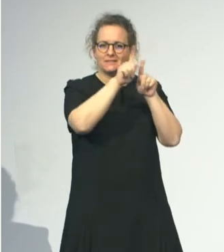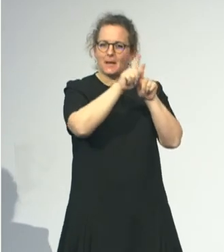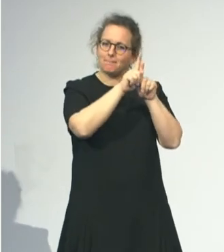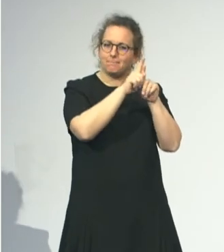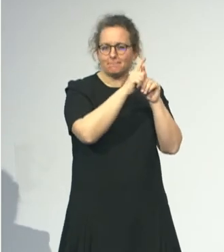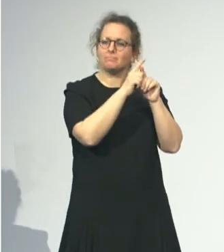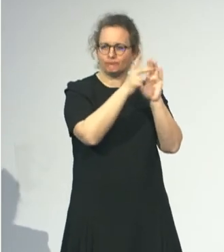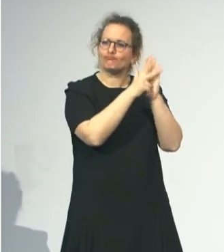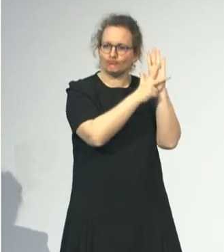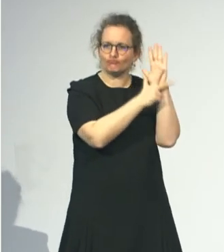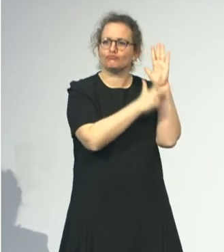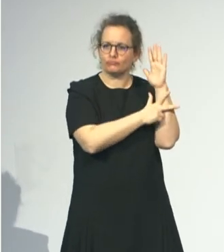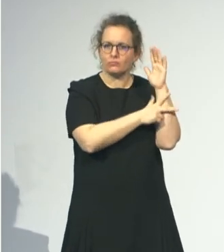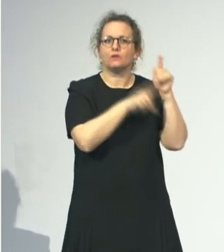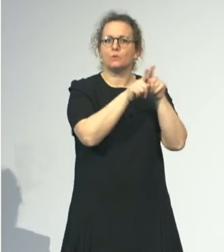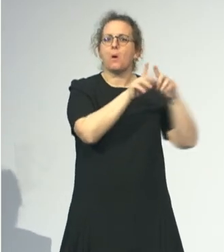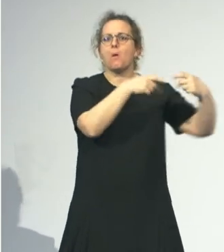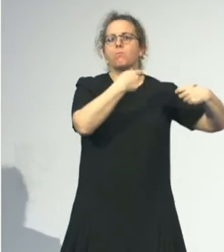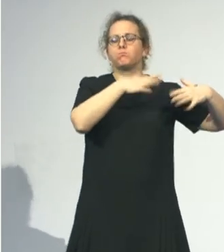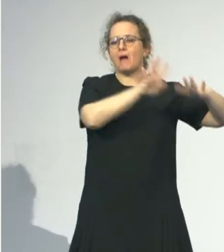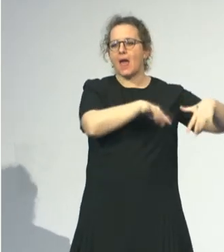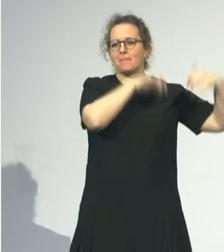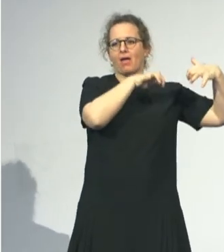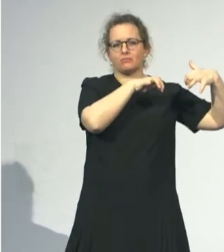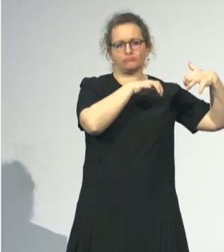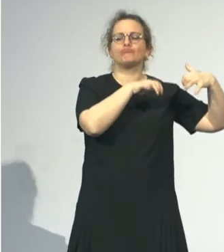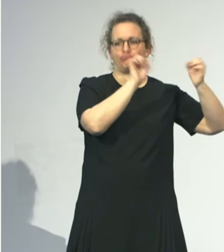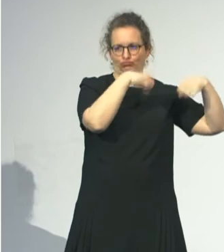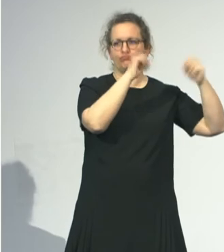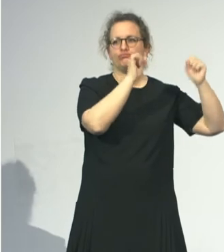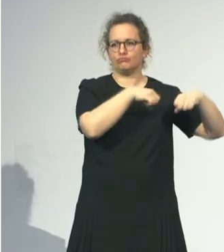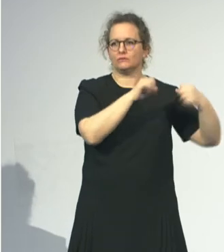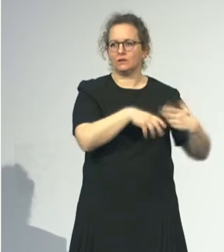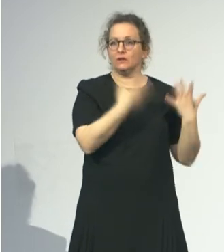by the President of Brazil. Now we have in Brazil a special day